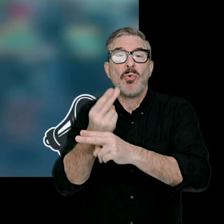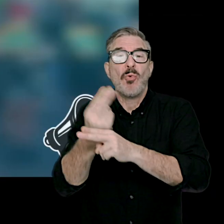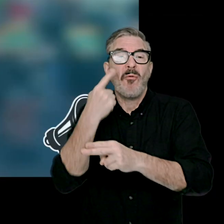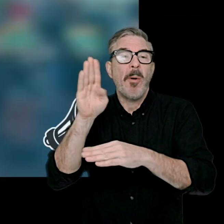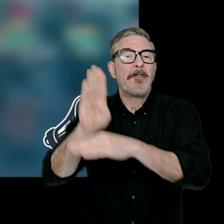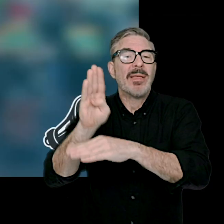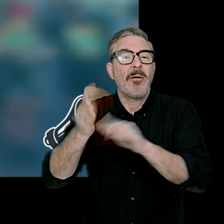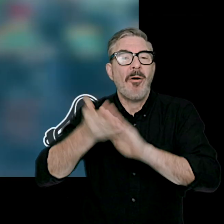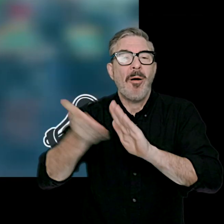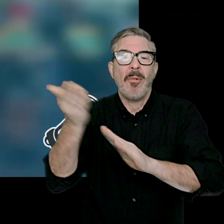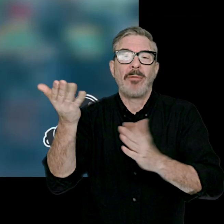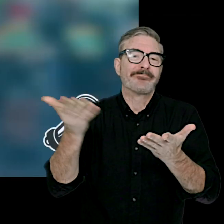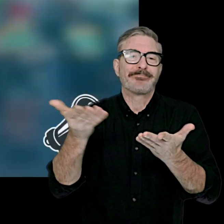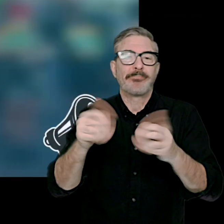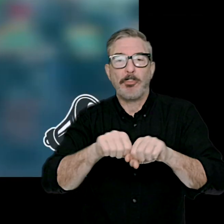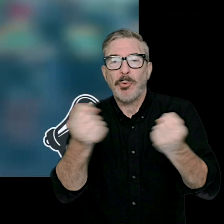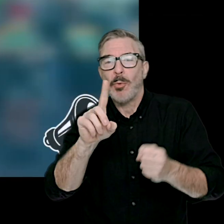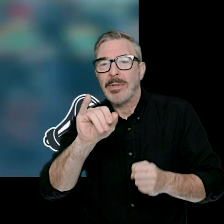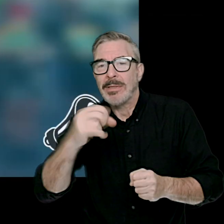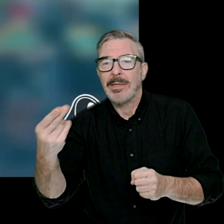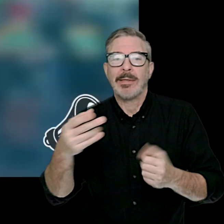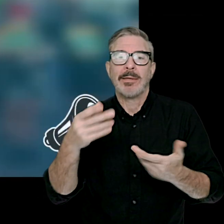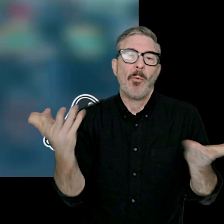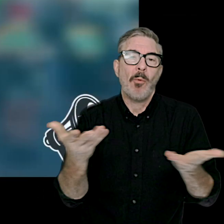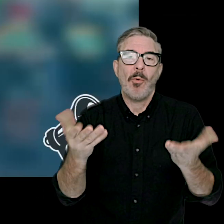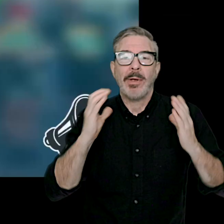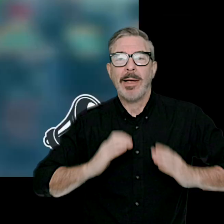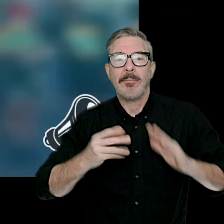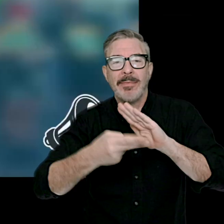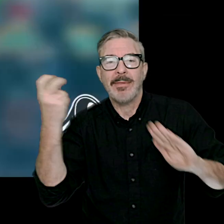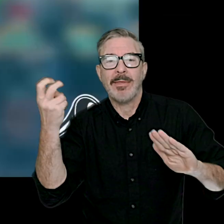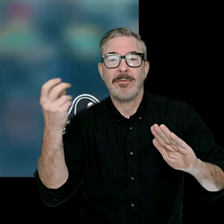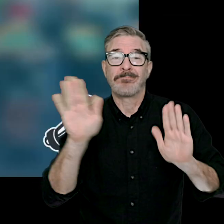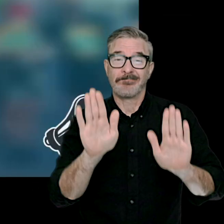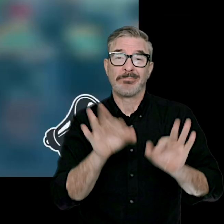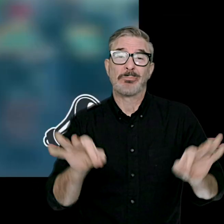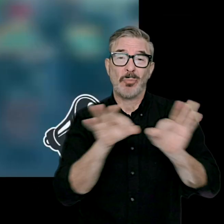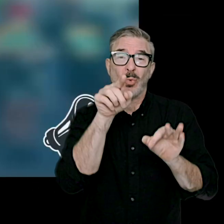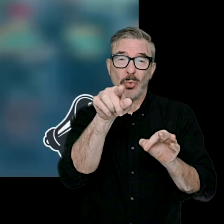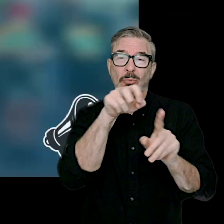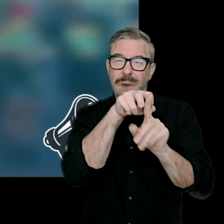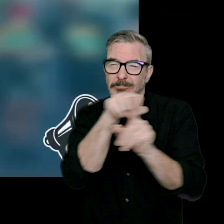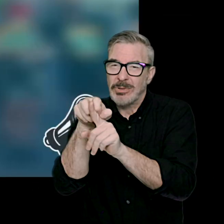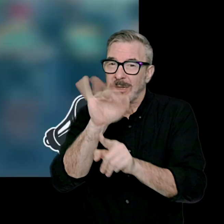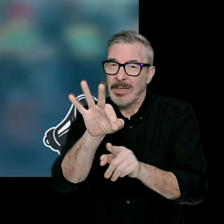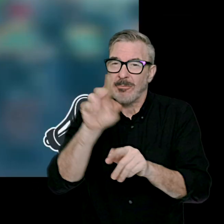and if you notice that they're taking money off paychecks for business cost, like dishes or customer